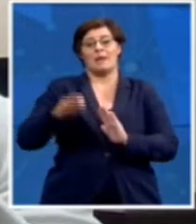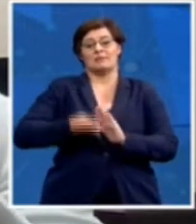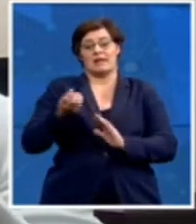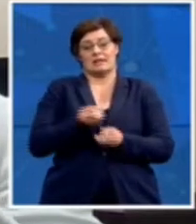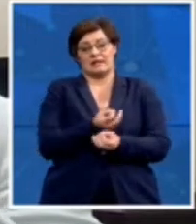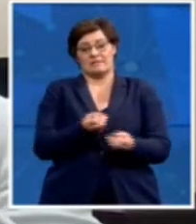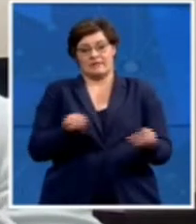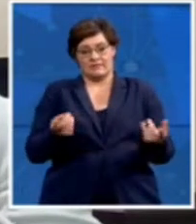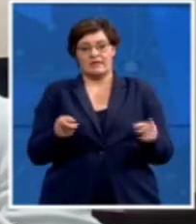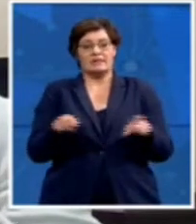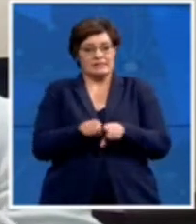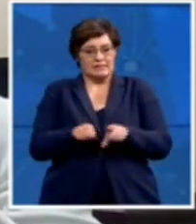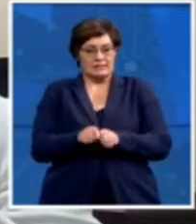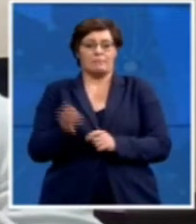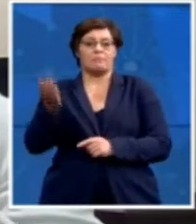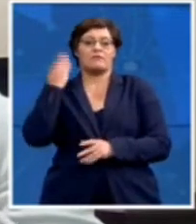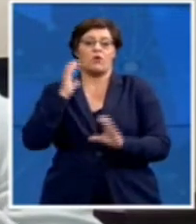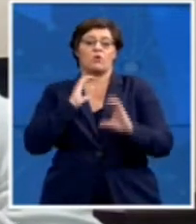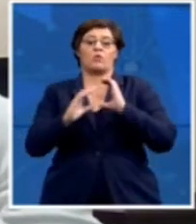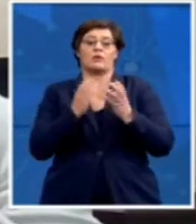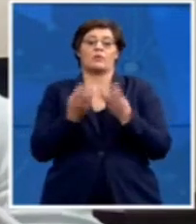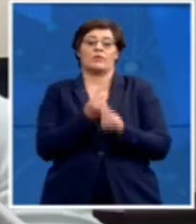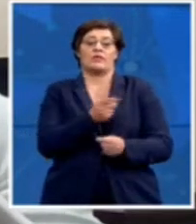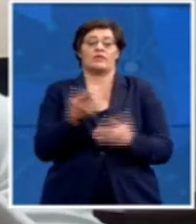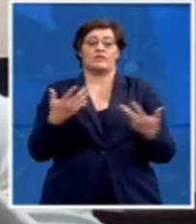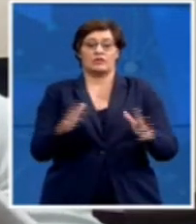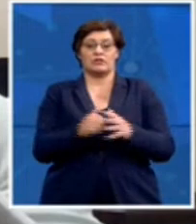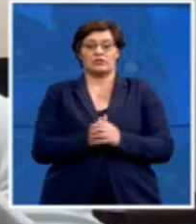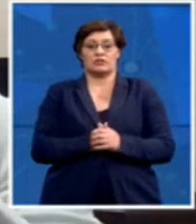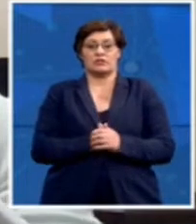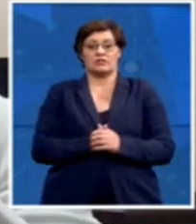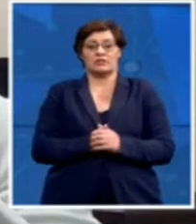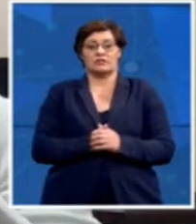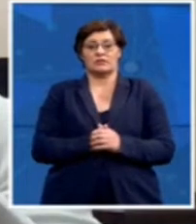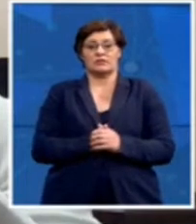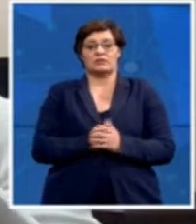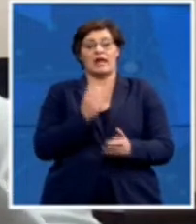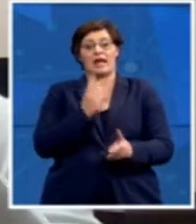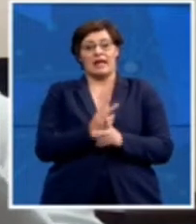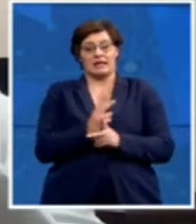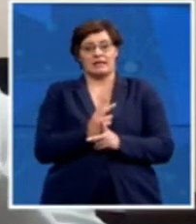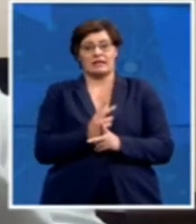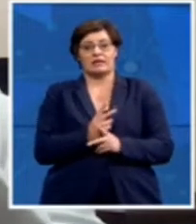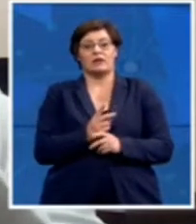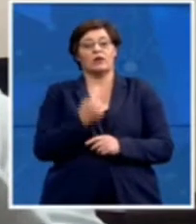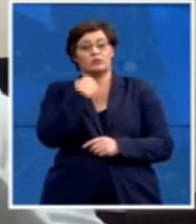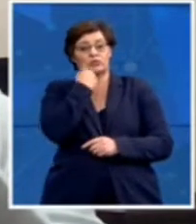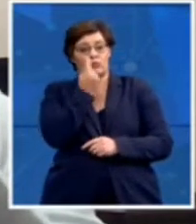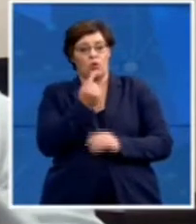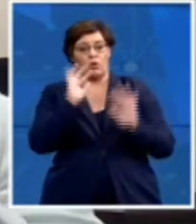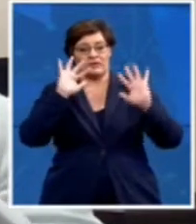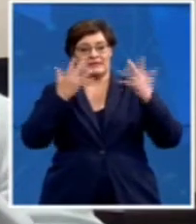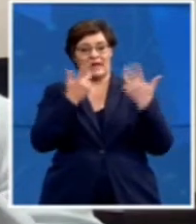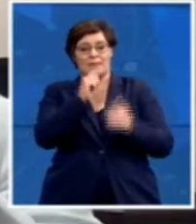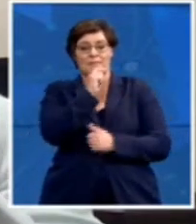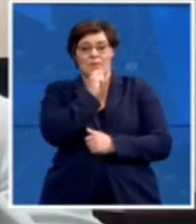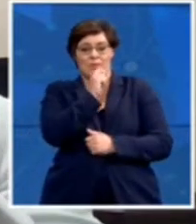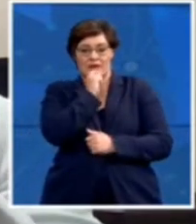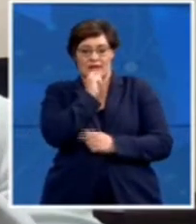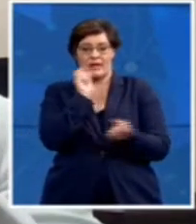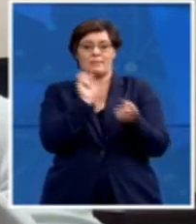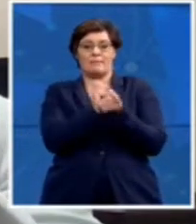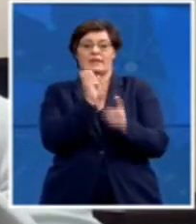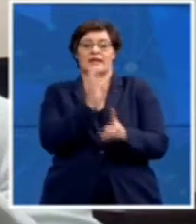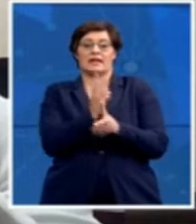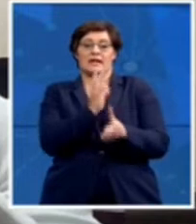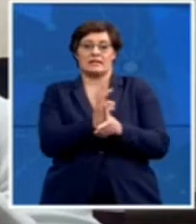communicated. We shall again meet at 10 a.m. tomorrow, that is Friday. By then, we will have